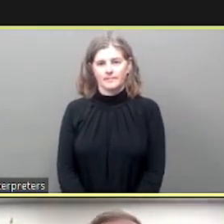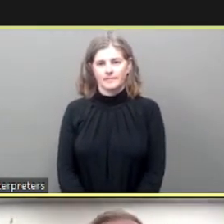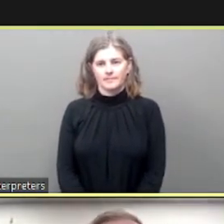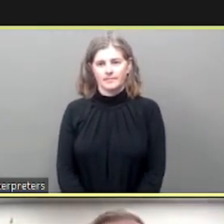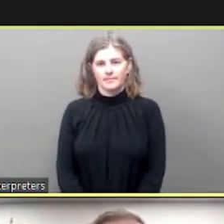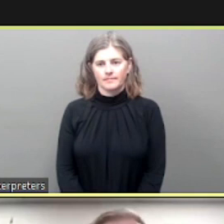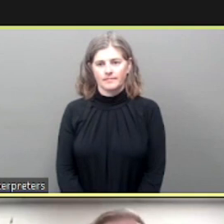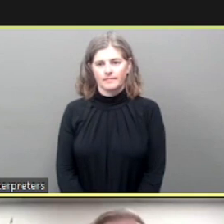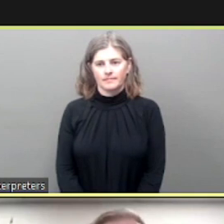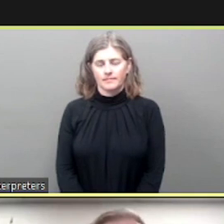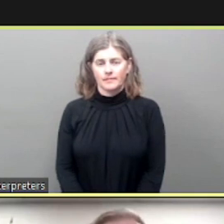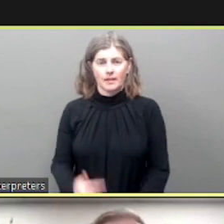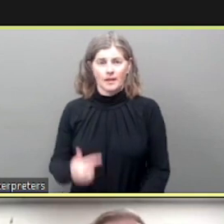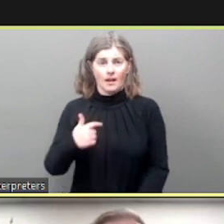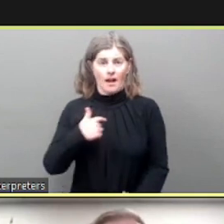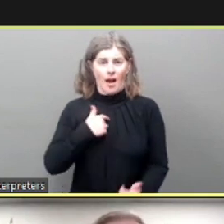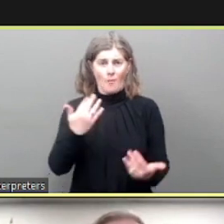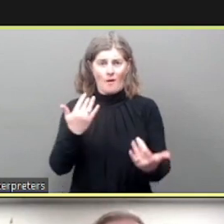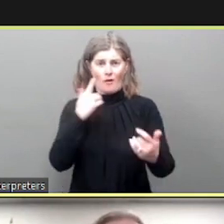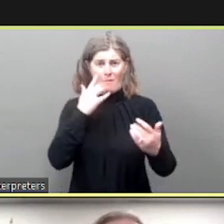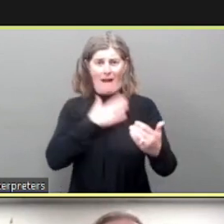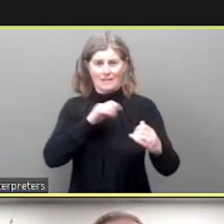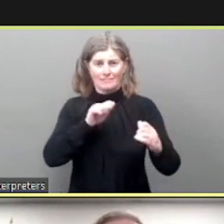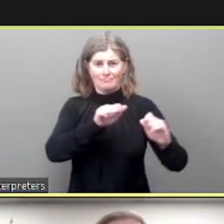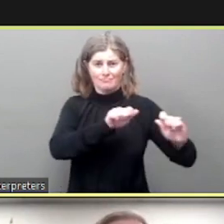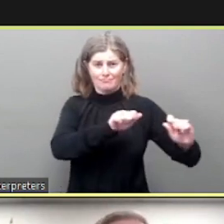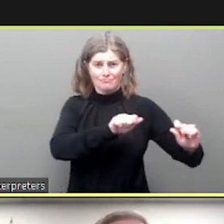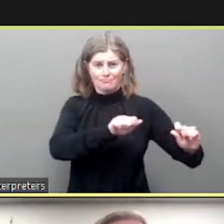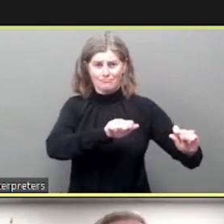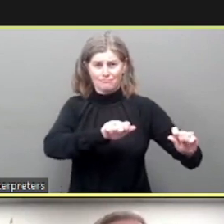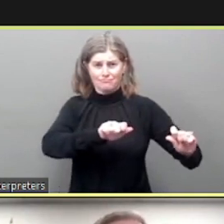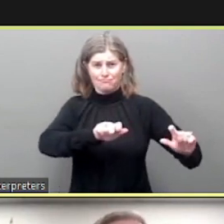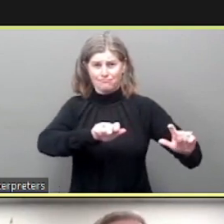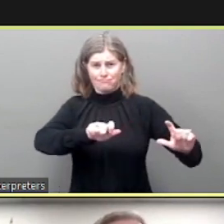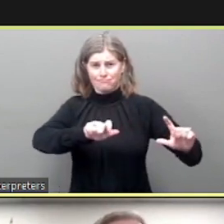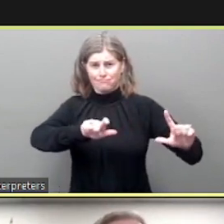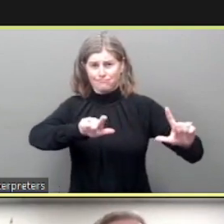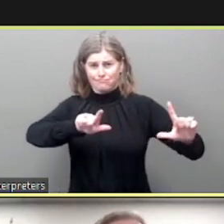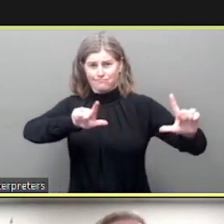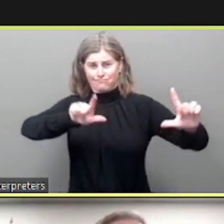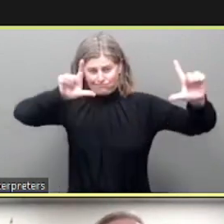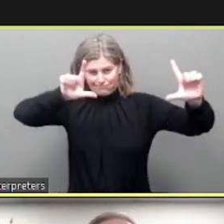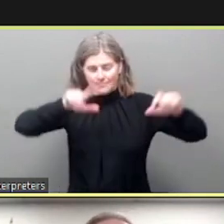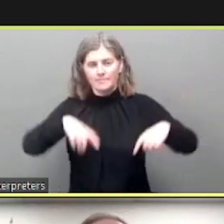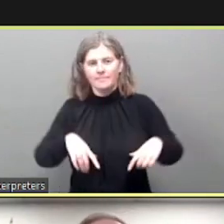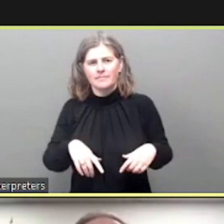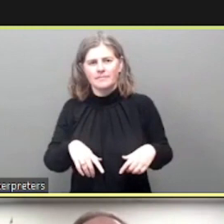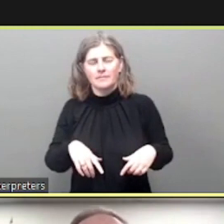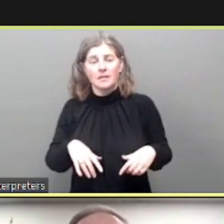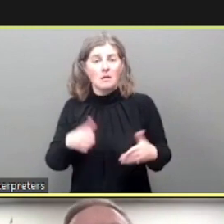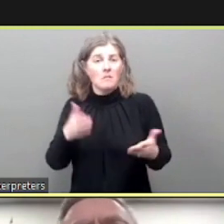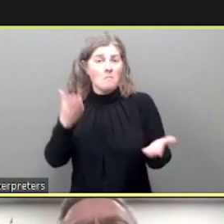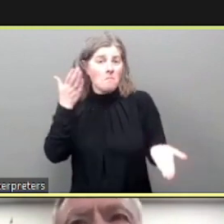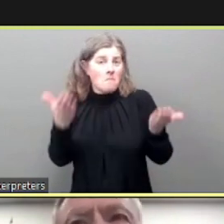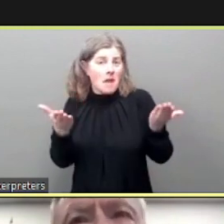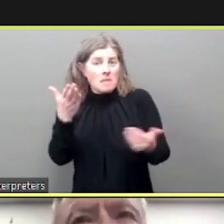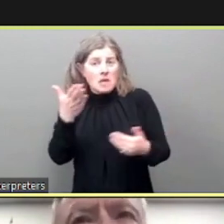And I'm just waiting for the slides to catch up. This could be some good news,